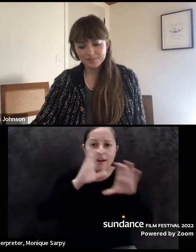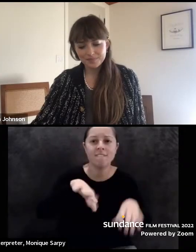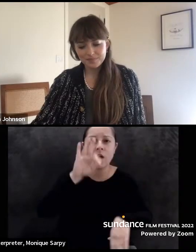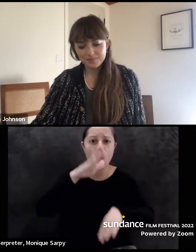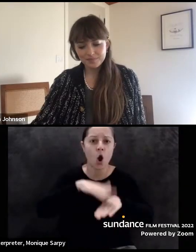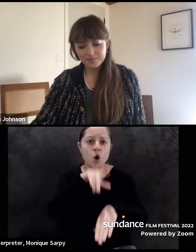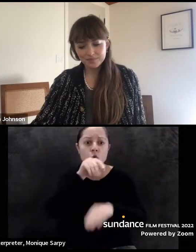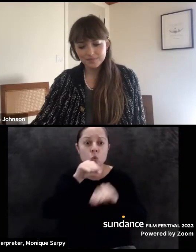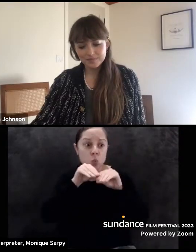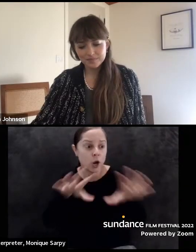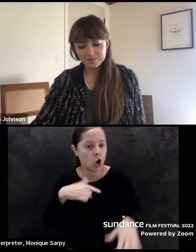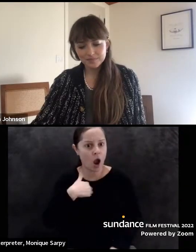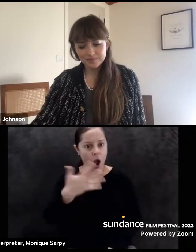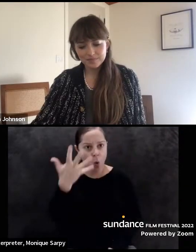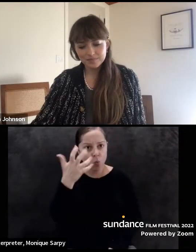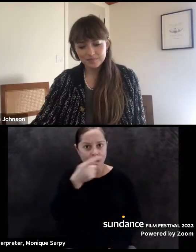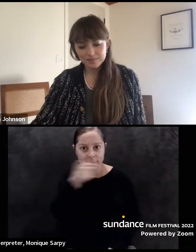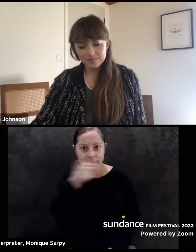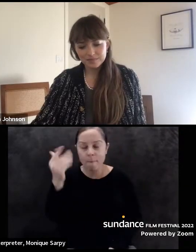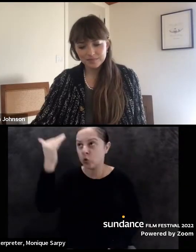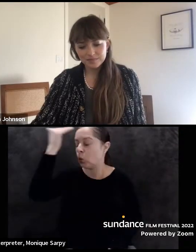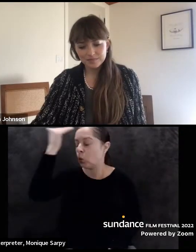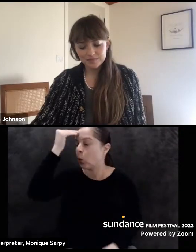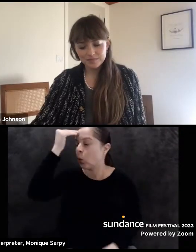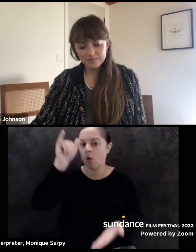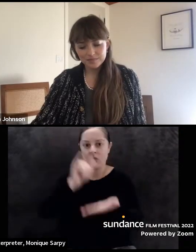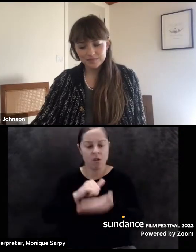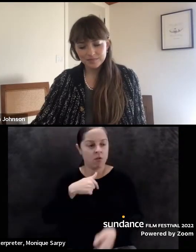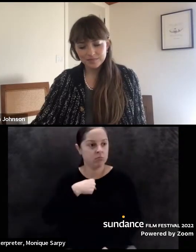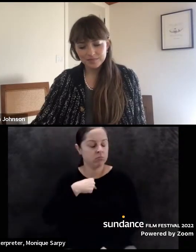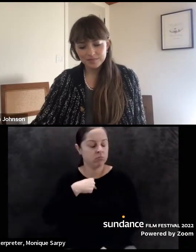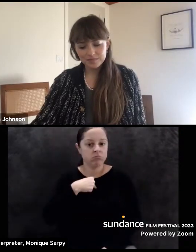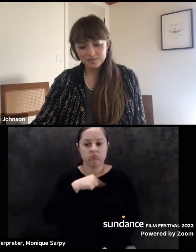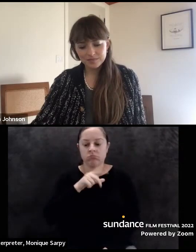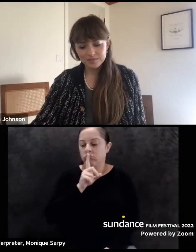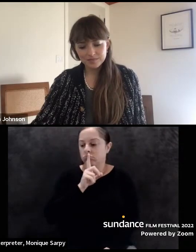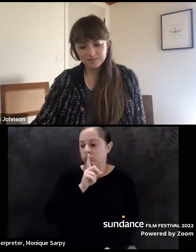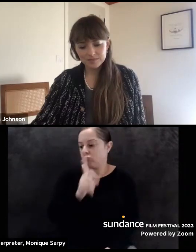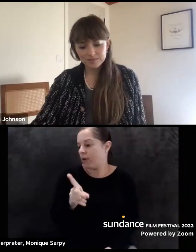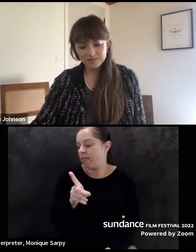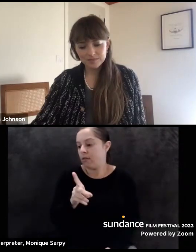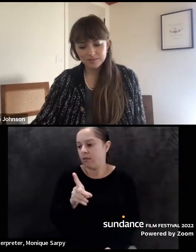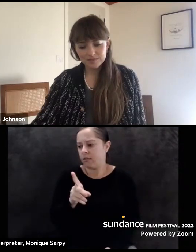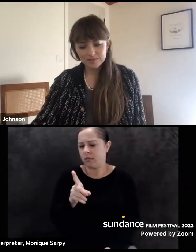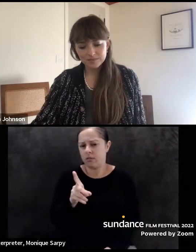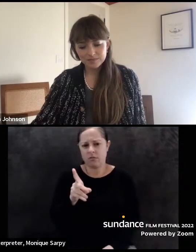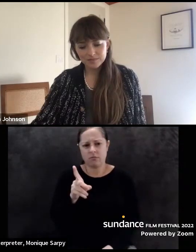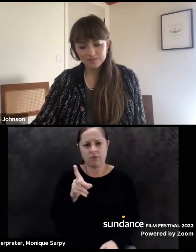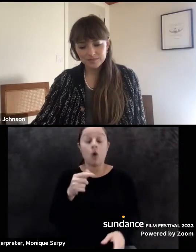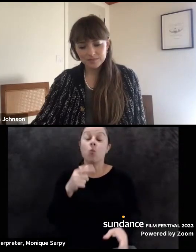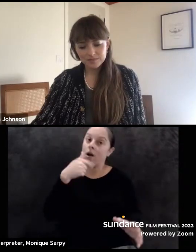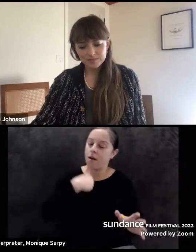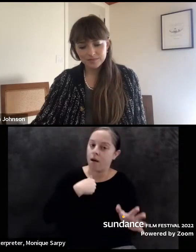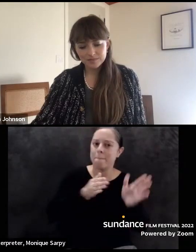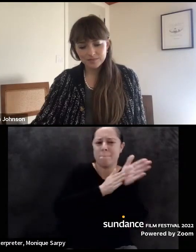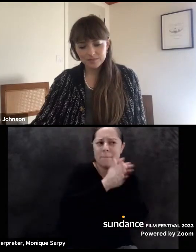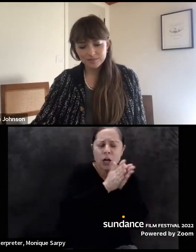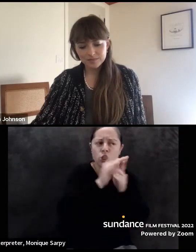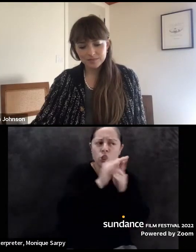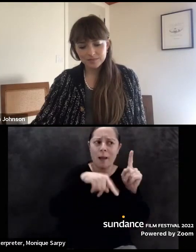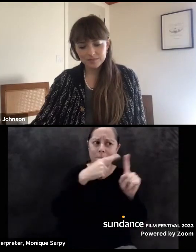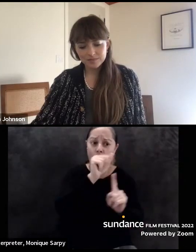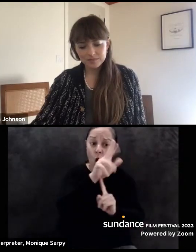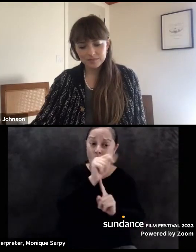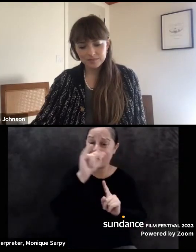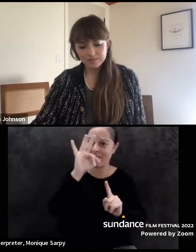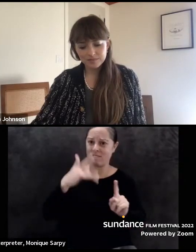them to know that I really, I mean, when I'm so I'm so passionate about the arts that when something really moves